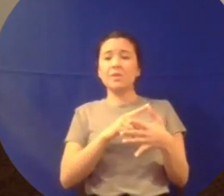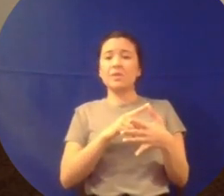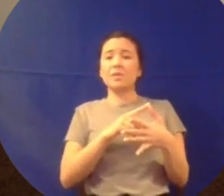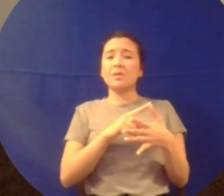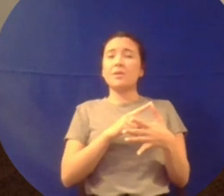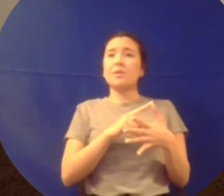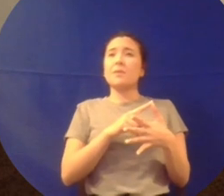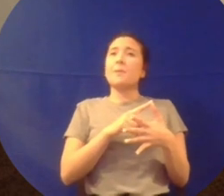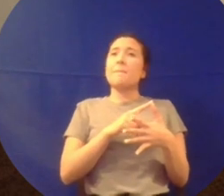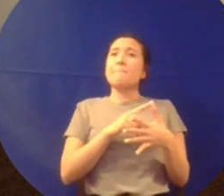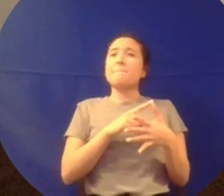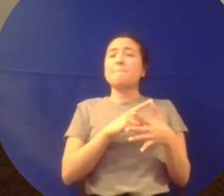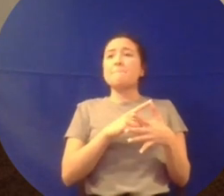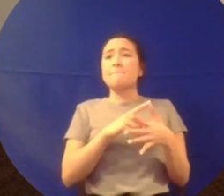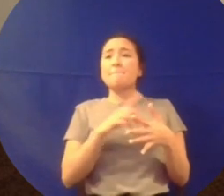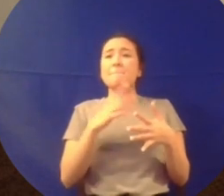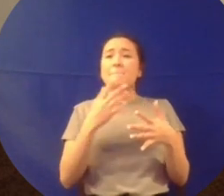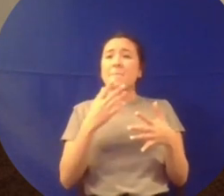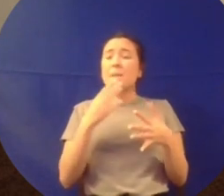smugness,